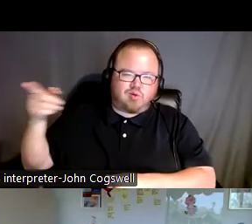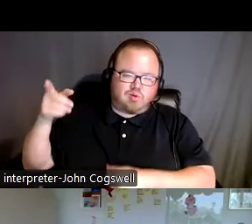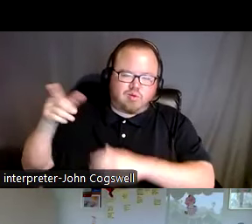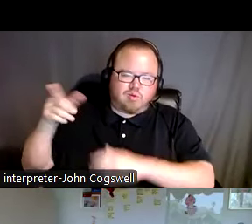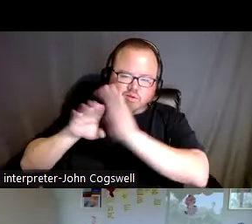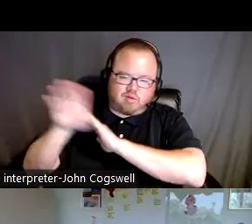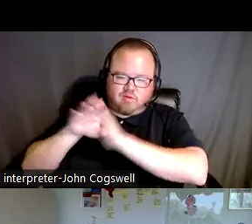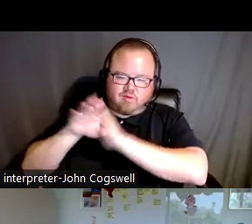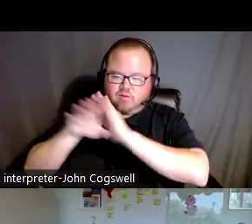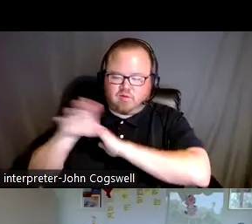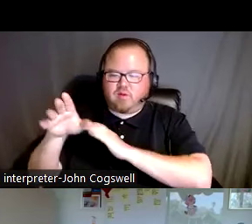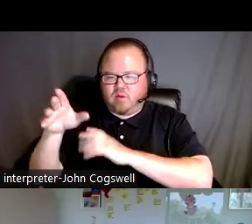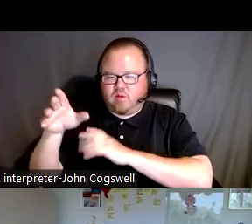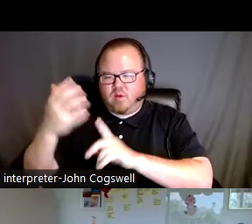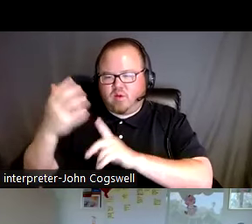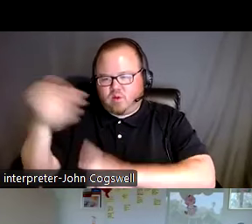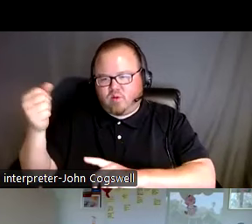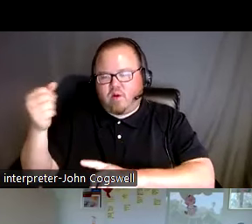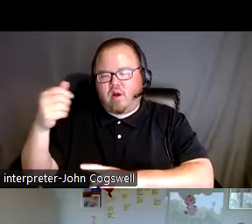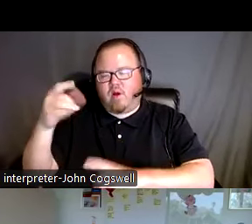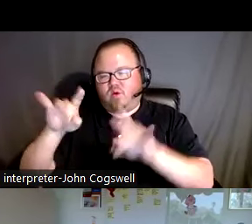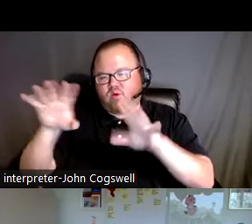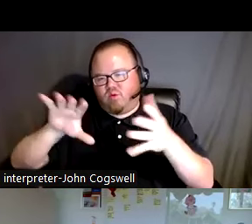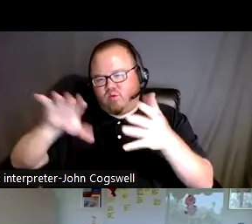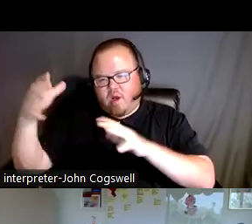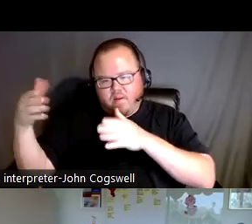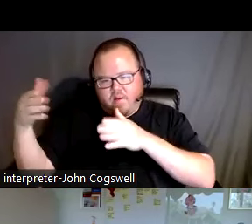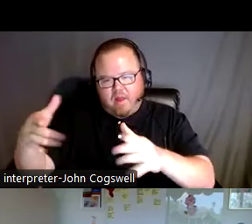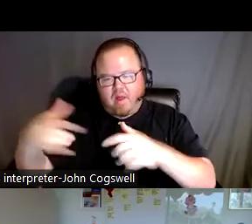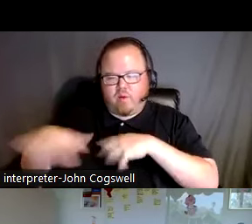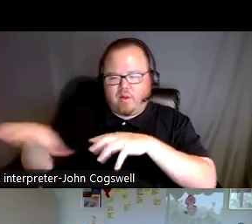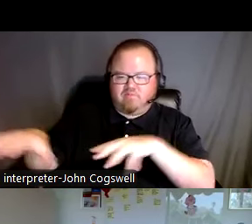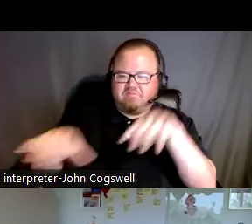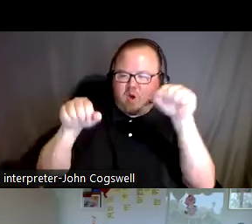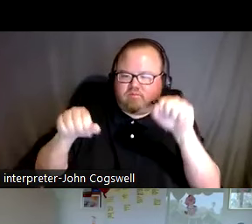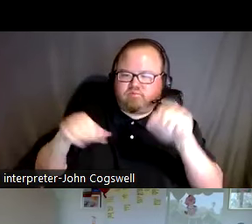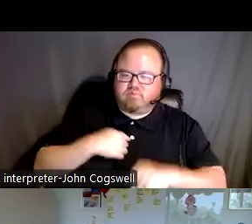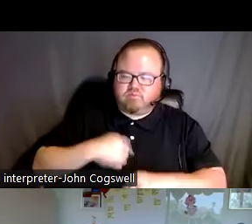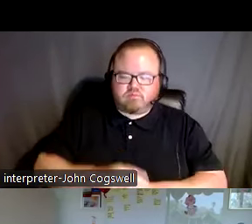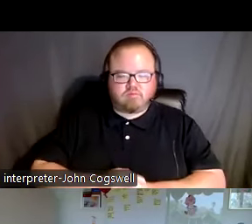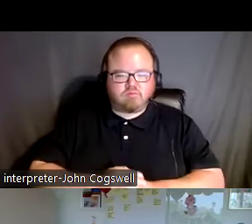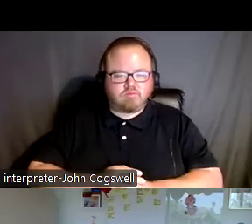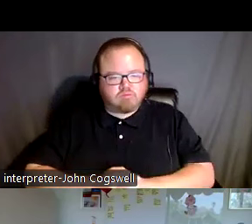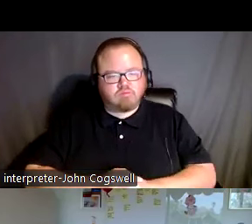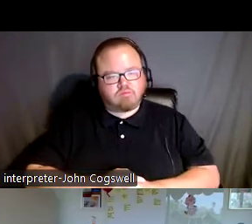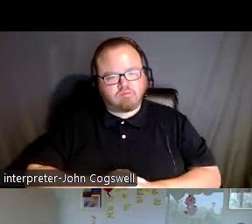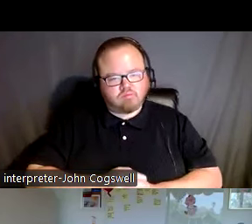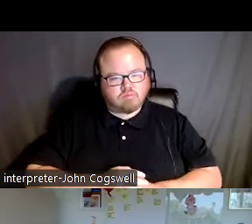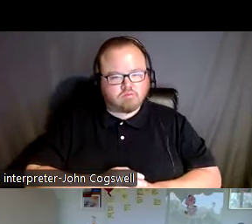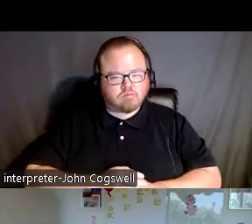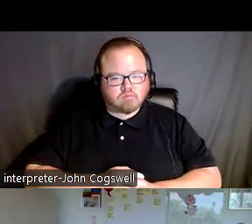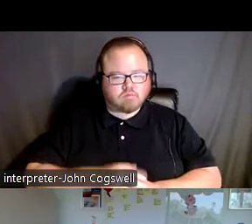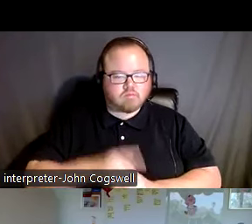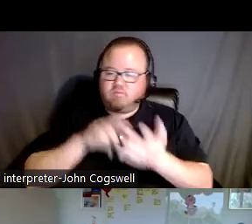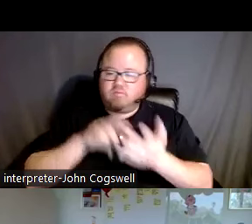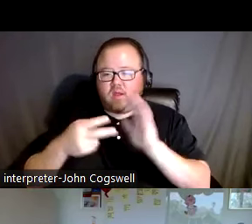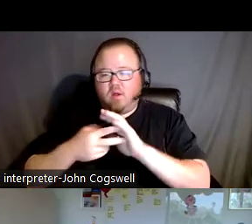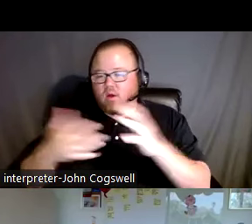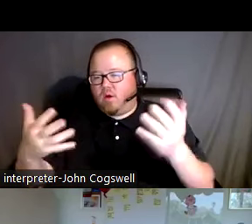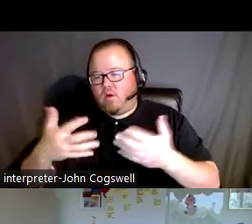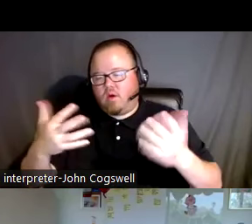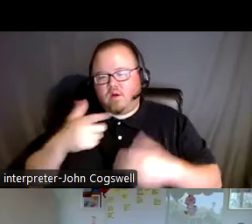developed the suicidal crisis path, and it's one that we've adopted as well. So really what this means is it's